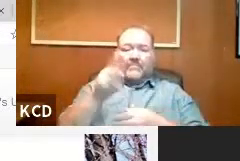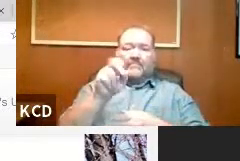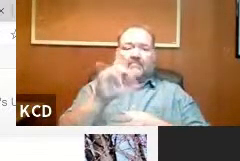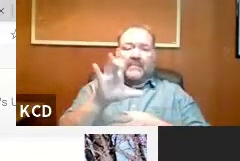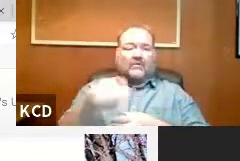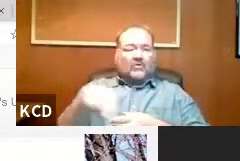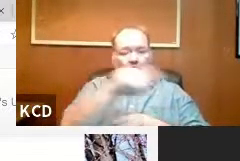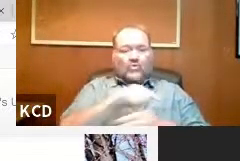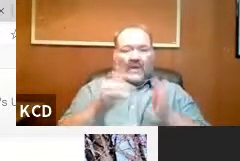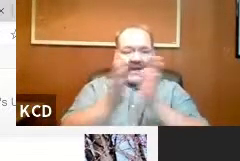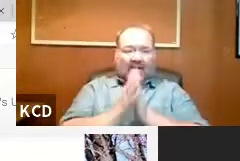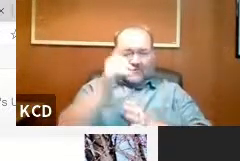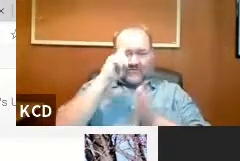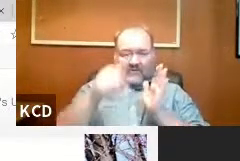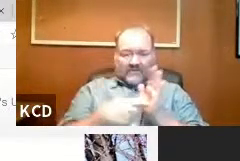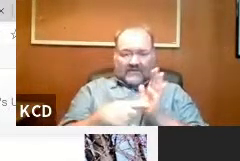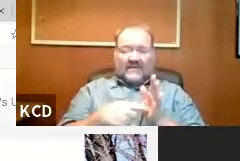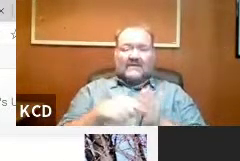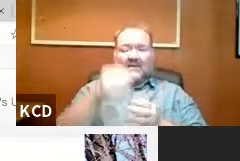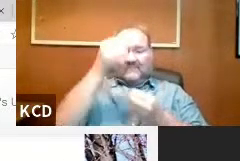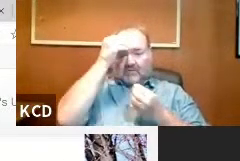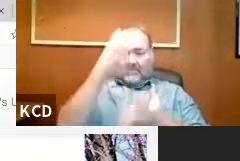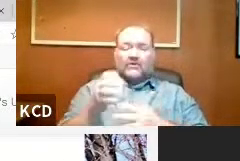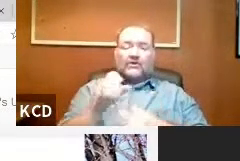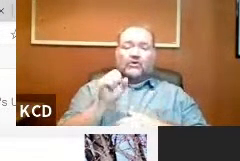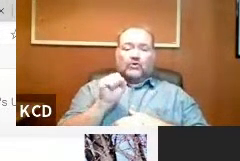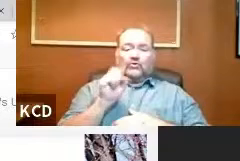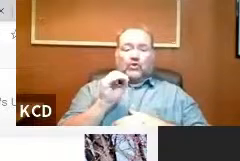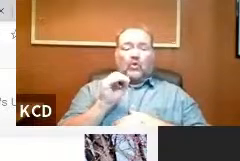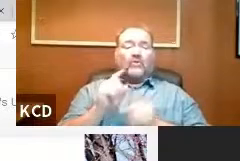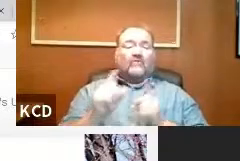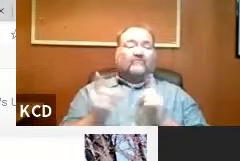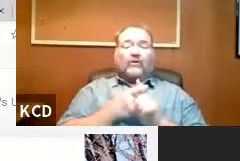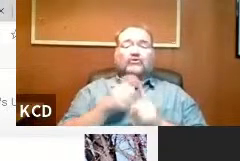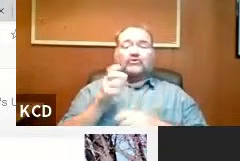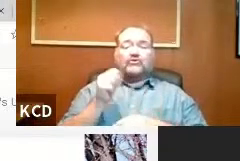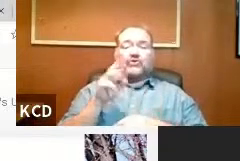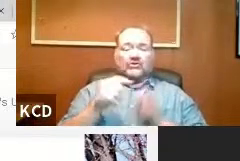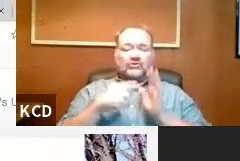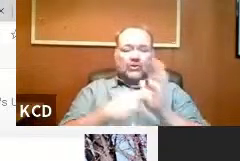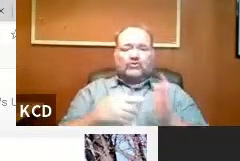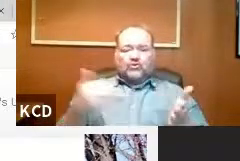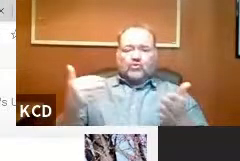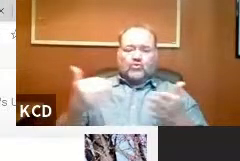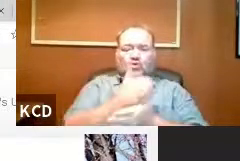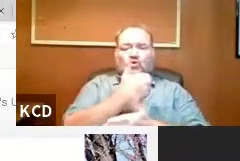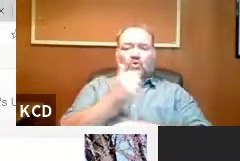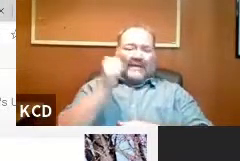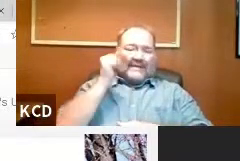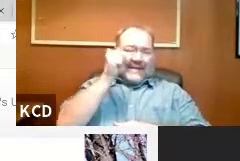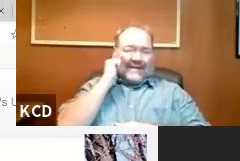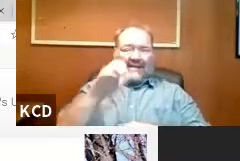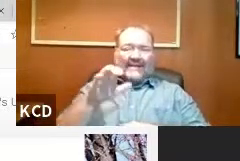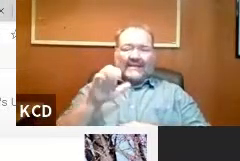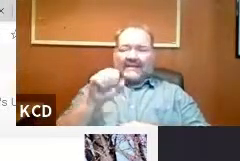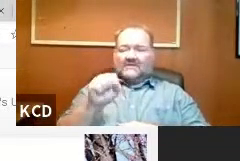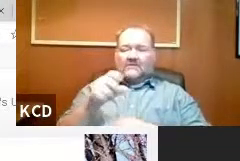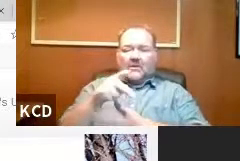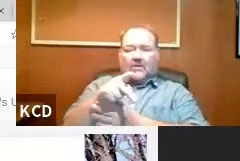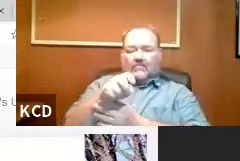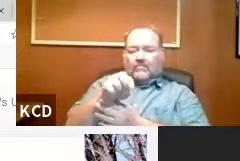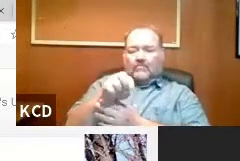for this and this information. So the first chart shows new COVID daily cases per